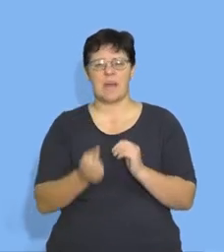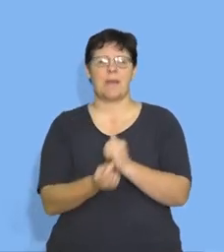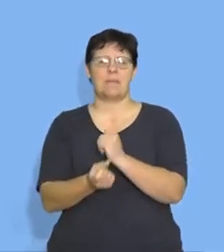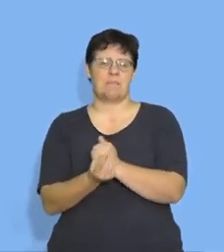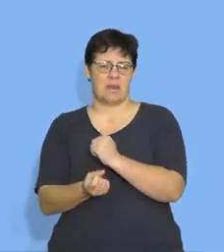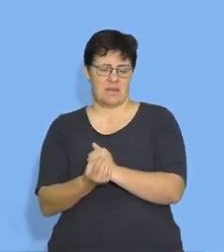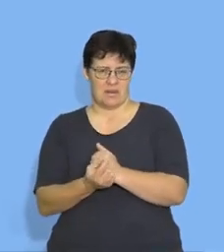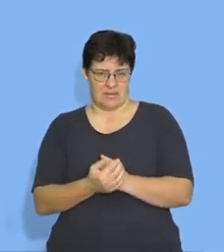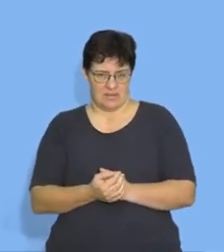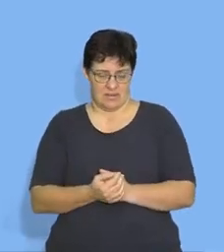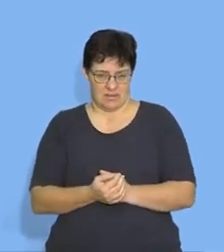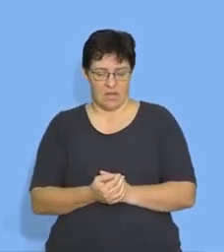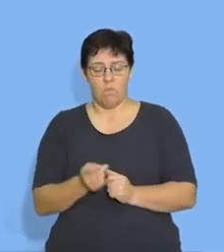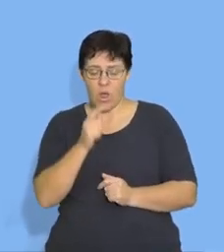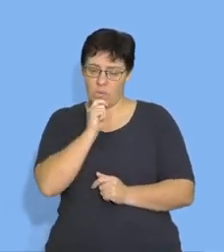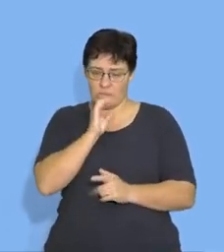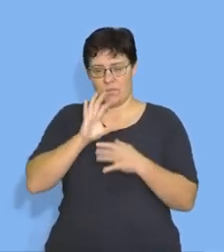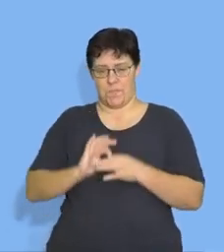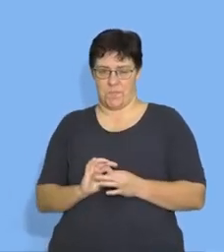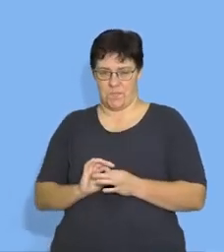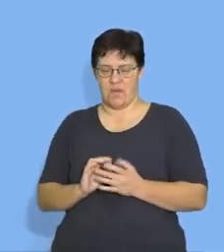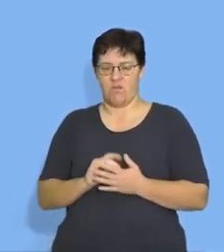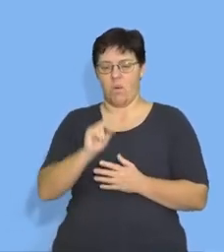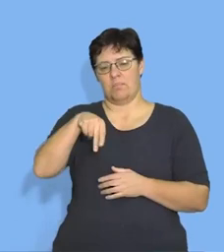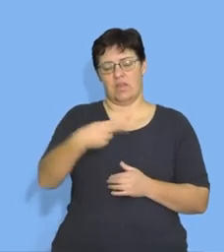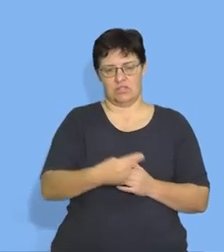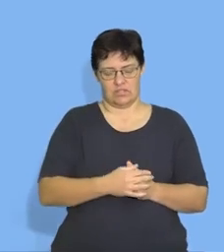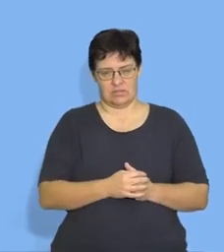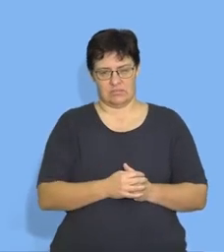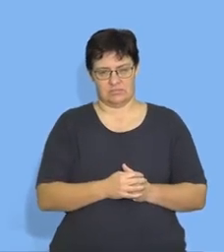that we can talk of in terms of pH. So